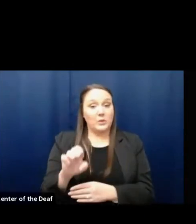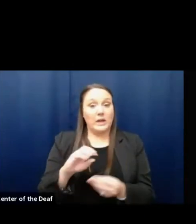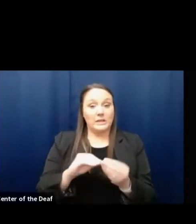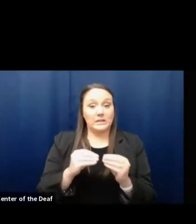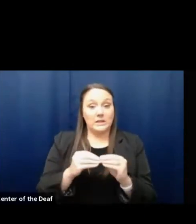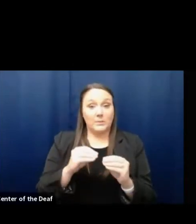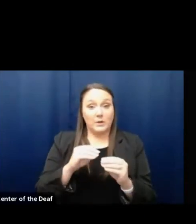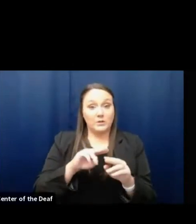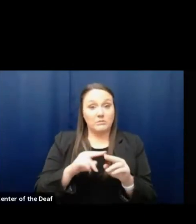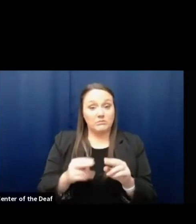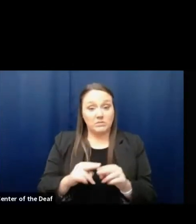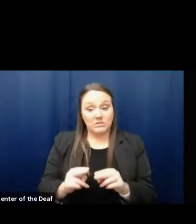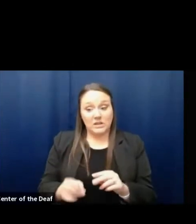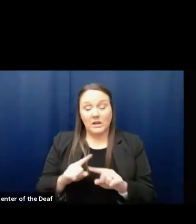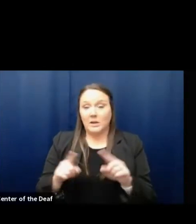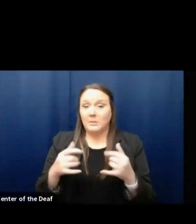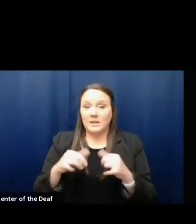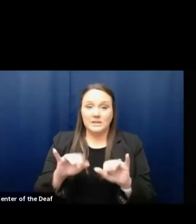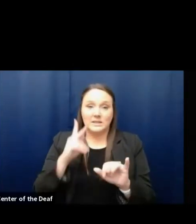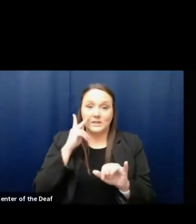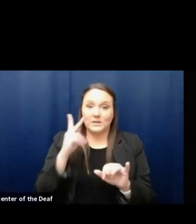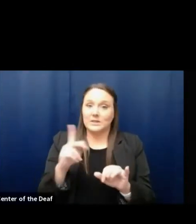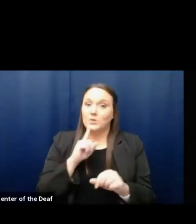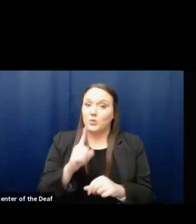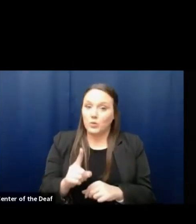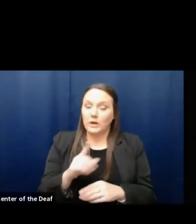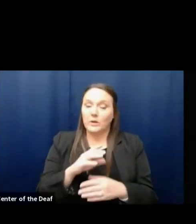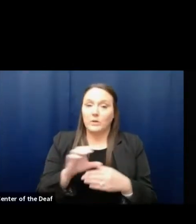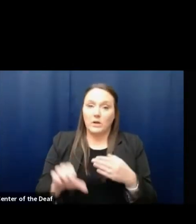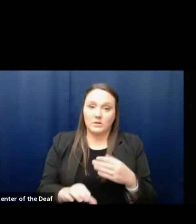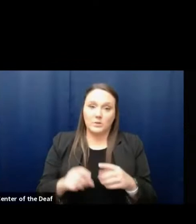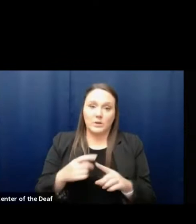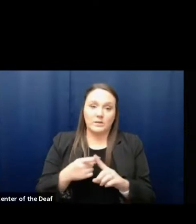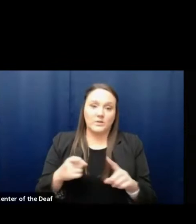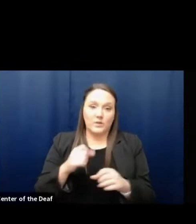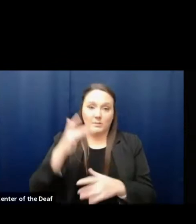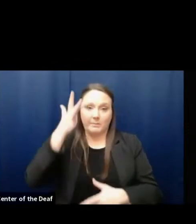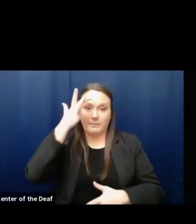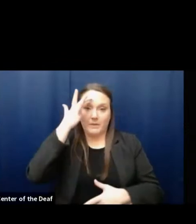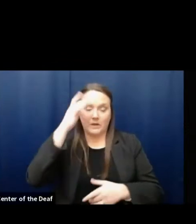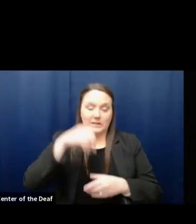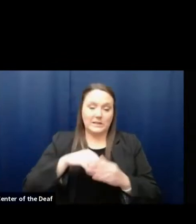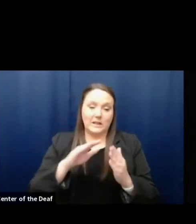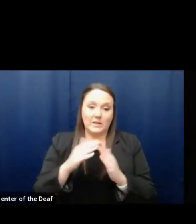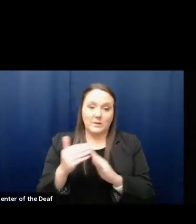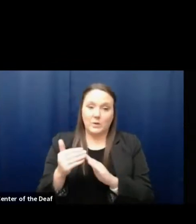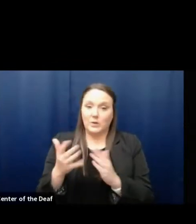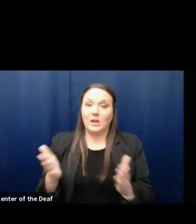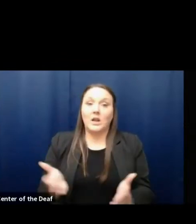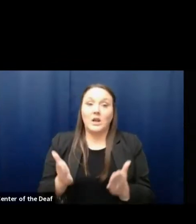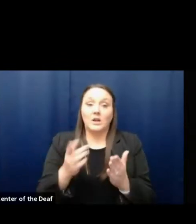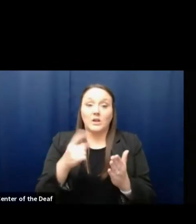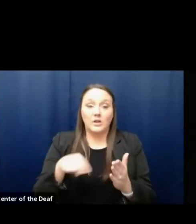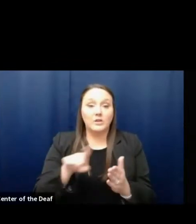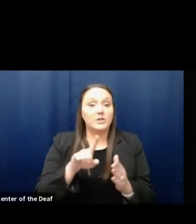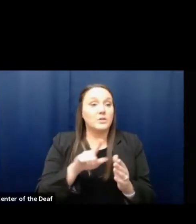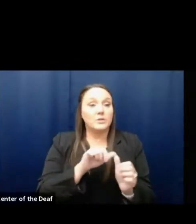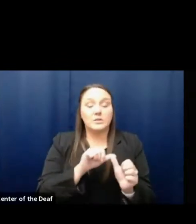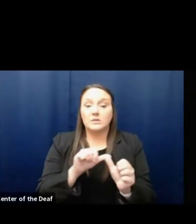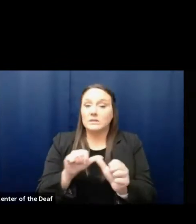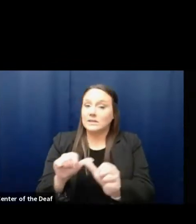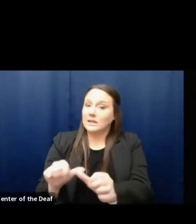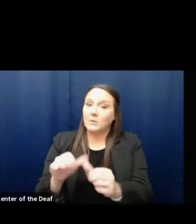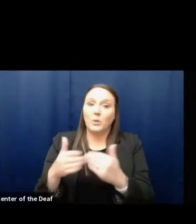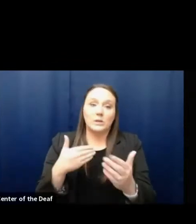still seeing real consequences to this disease in our community, and want to encourage everybody to please stay the course, even if you're